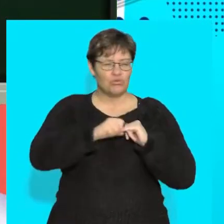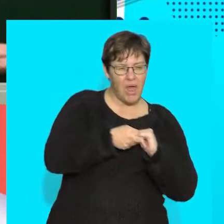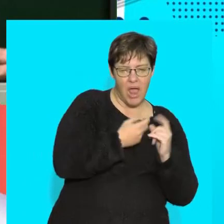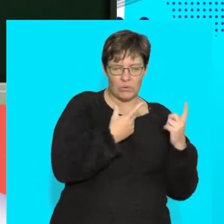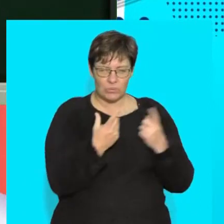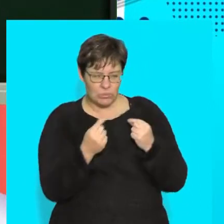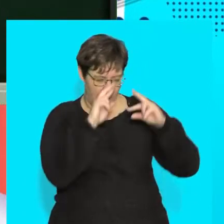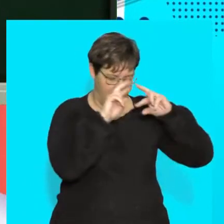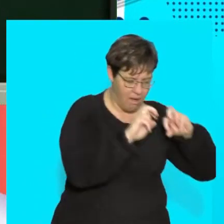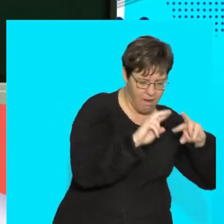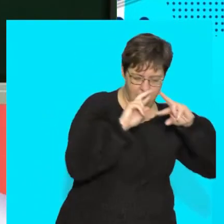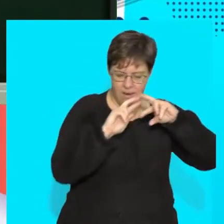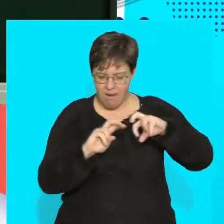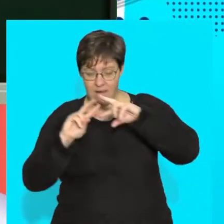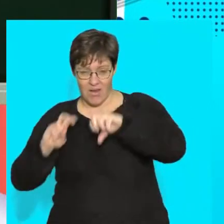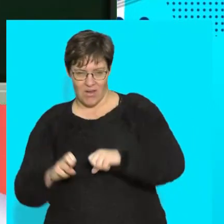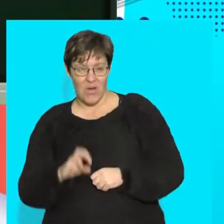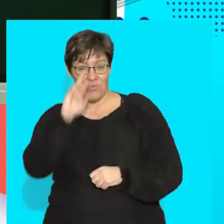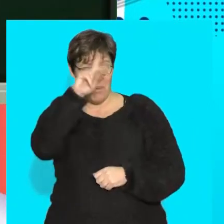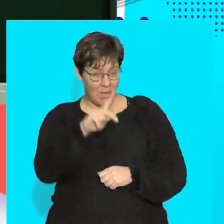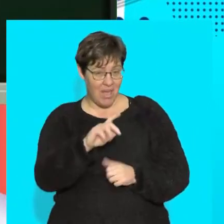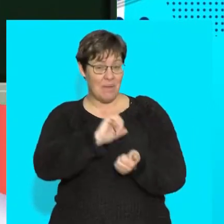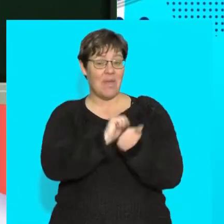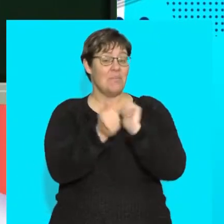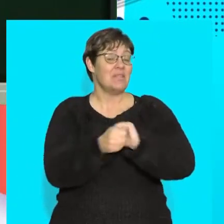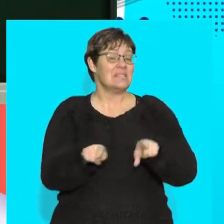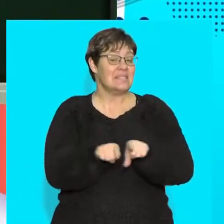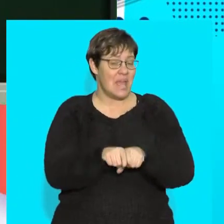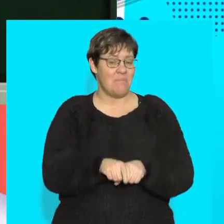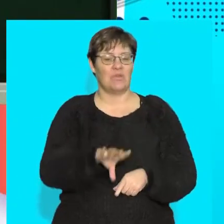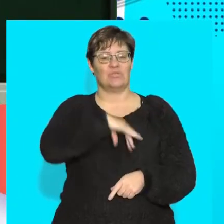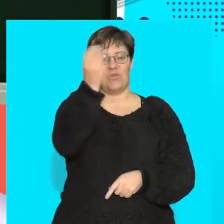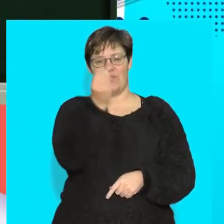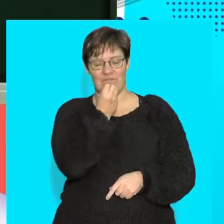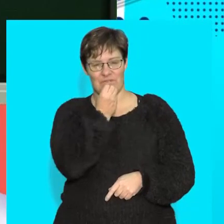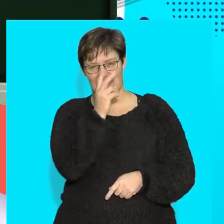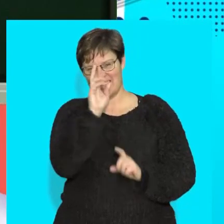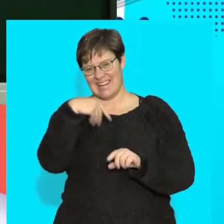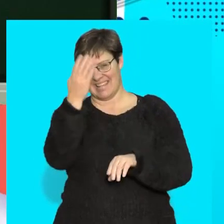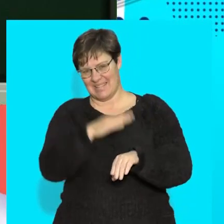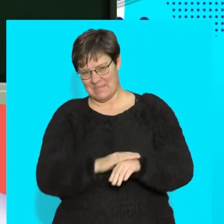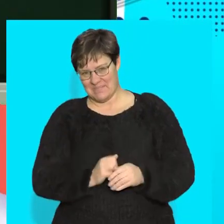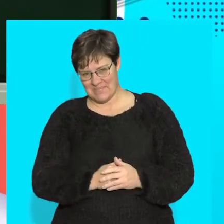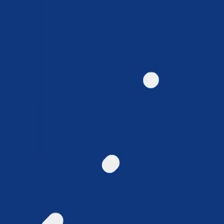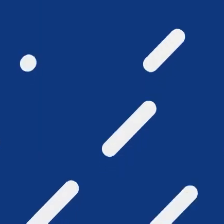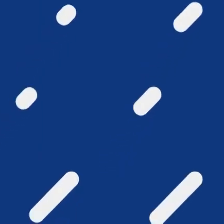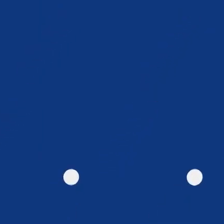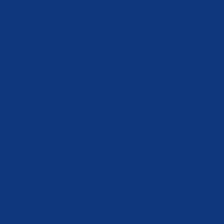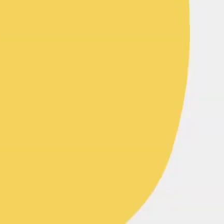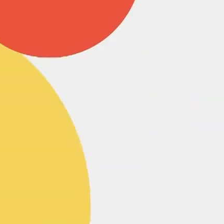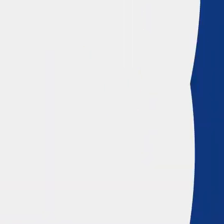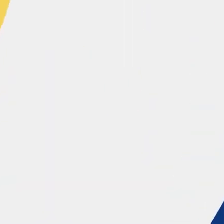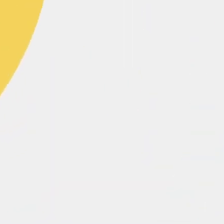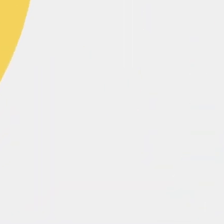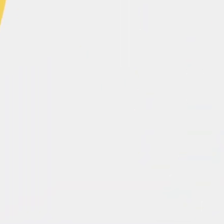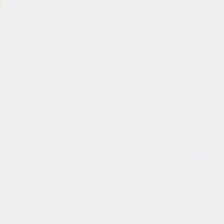own. Remember, mathematics is food for the soul. Until next time.